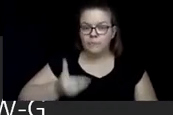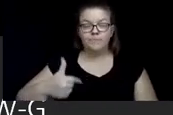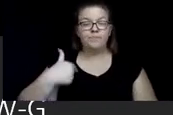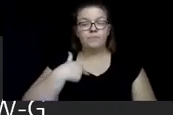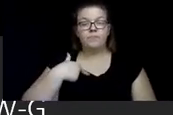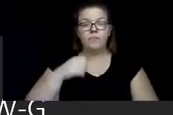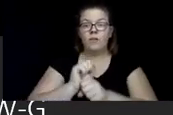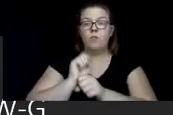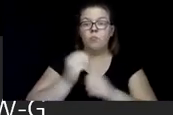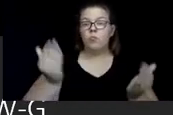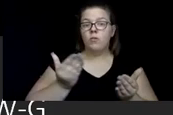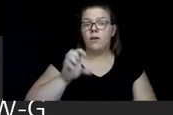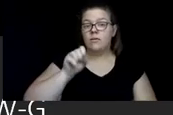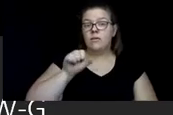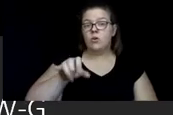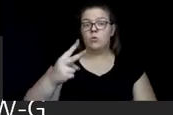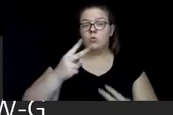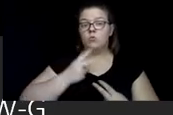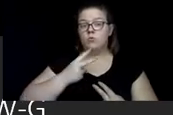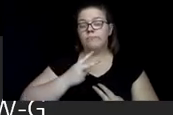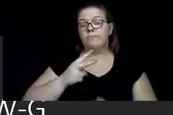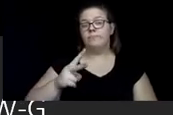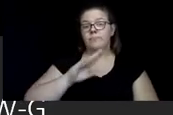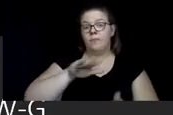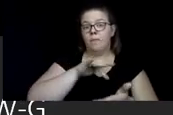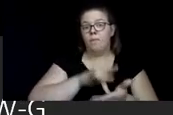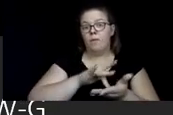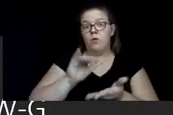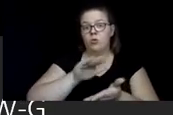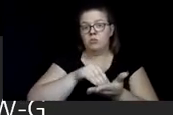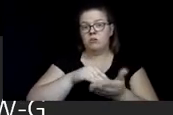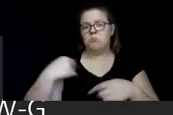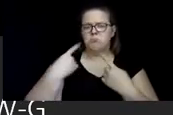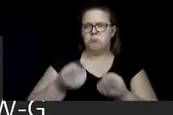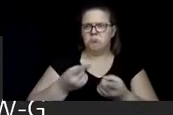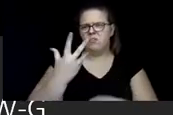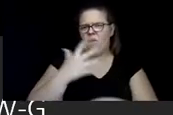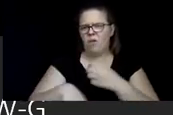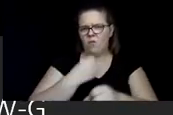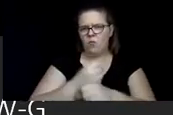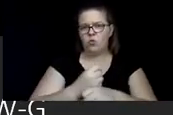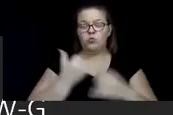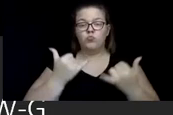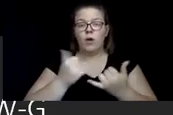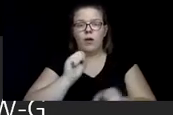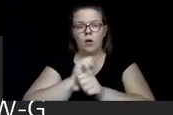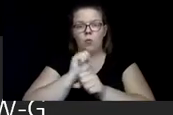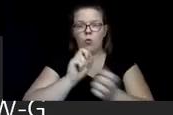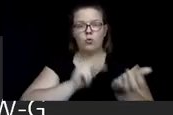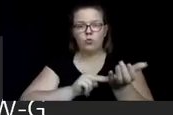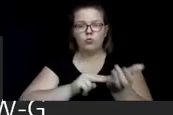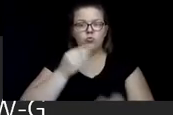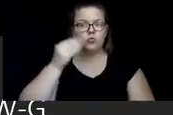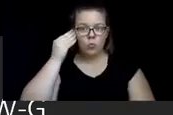been here at the Syracuse VA for about 5 years. Currently, I work in the nursing home, and the